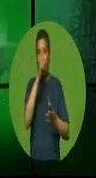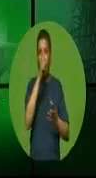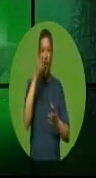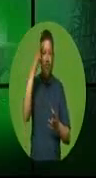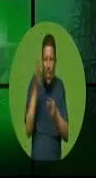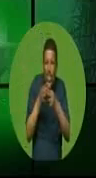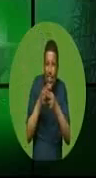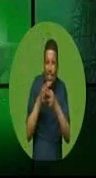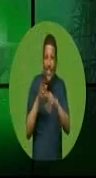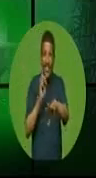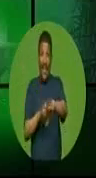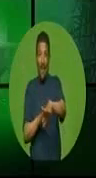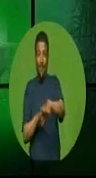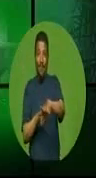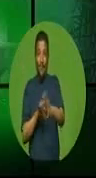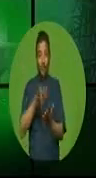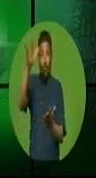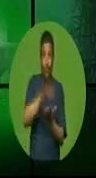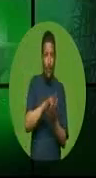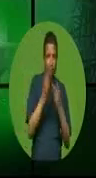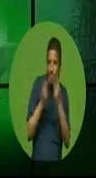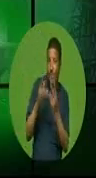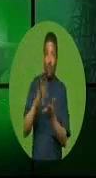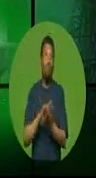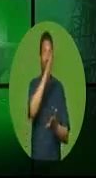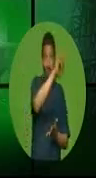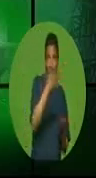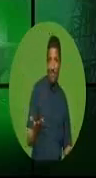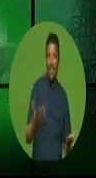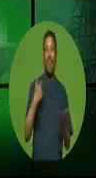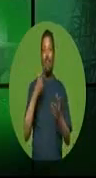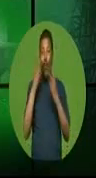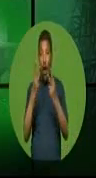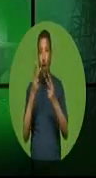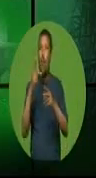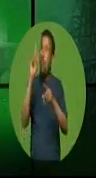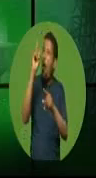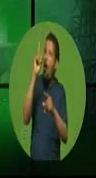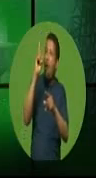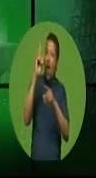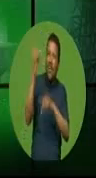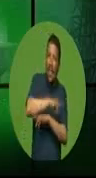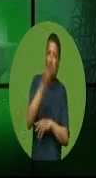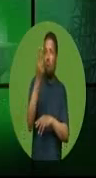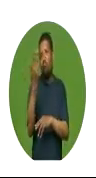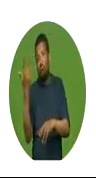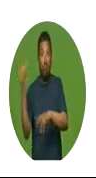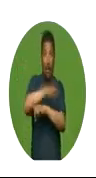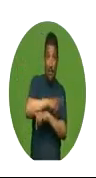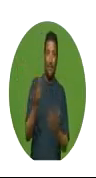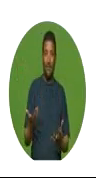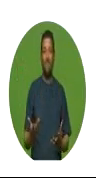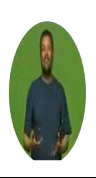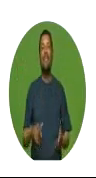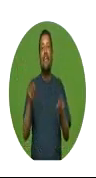a very short time interval, say for hours or as long as one day or a couple of days.